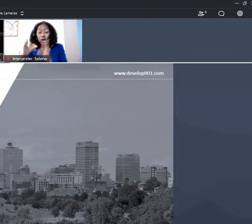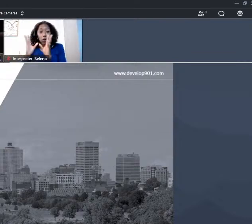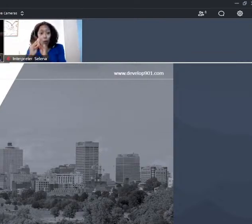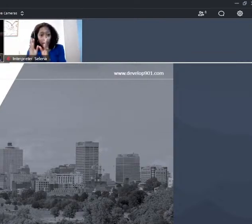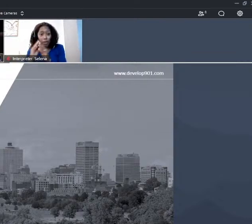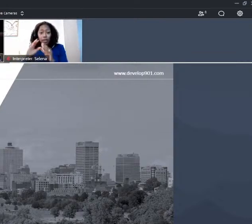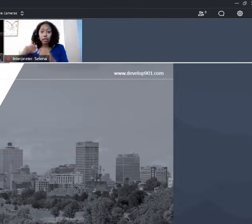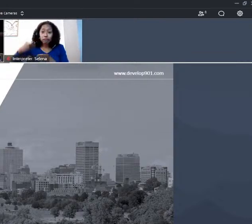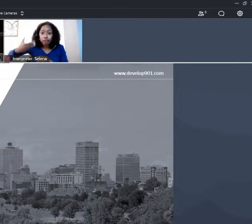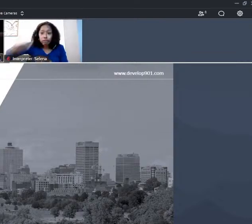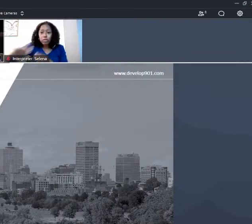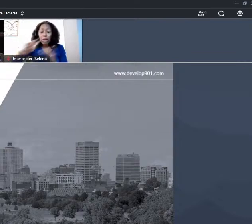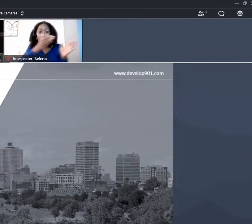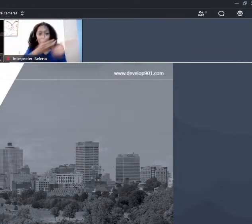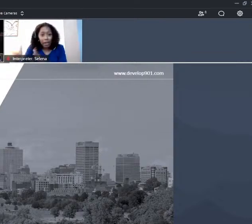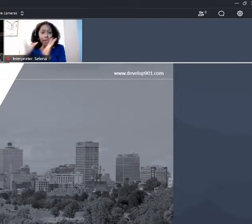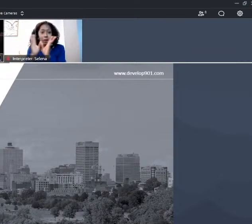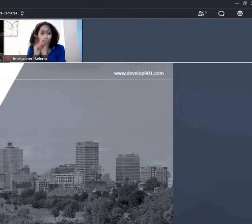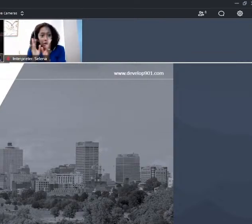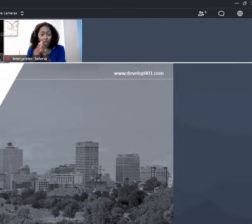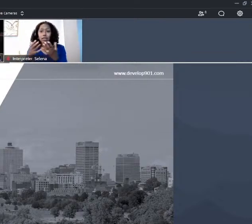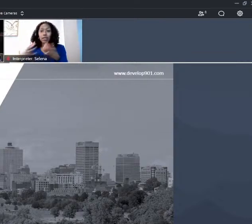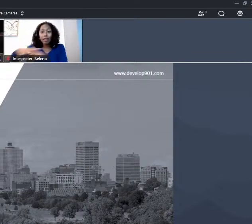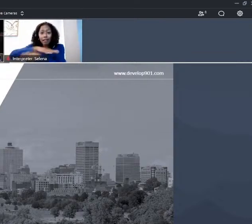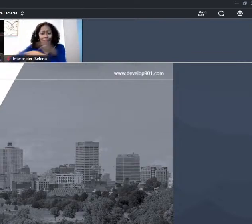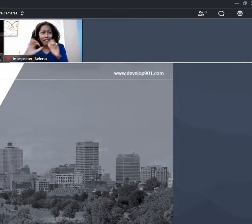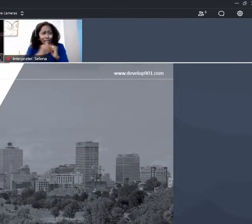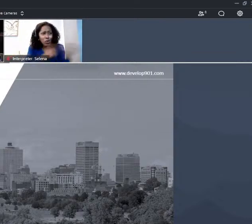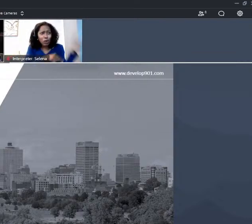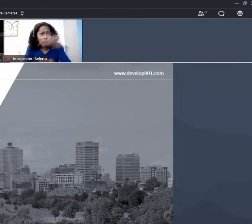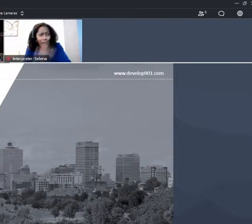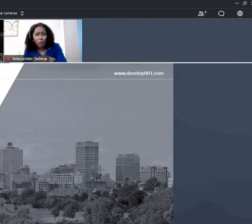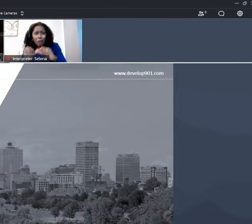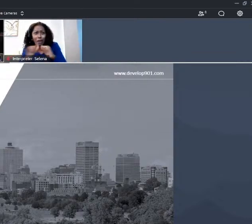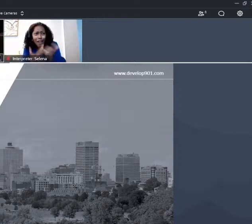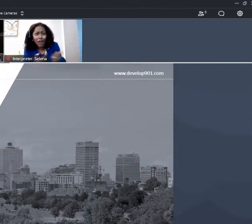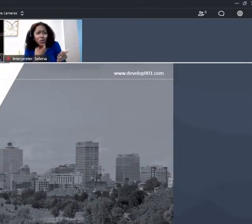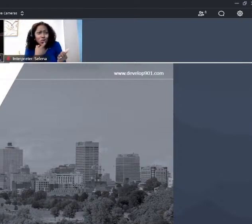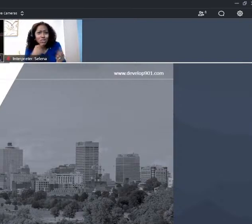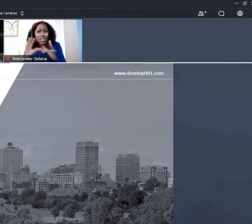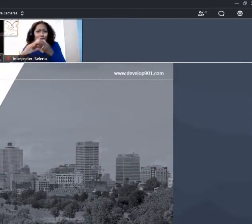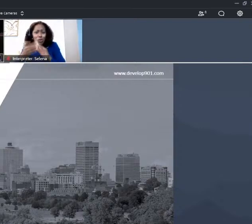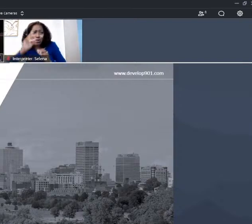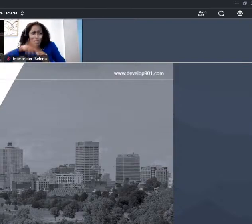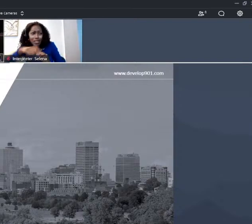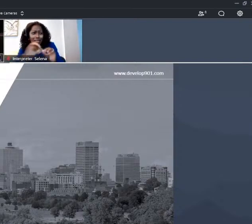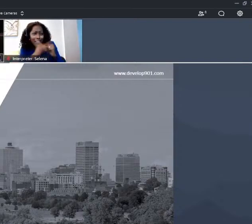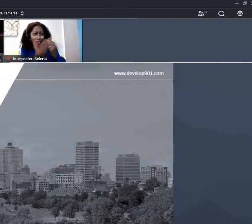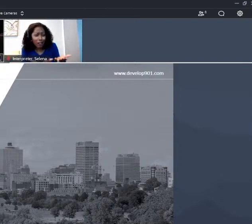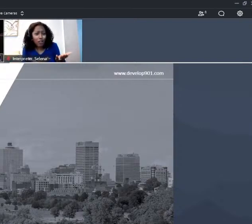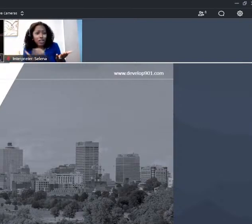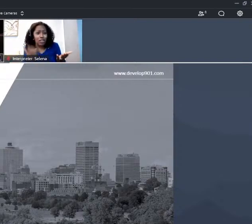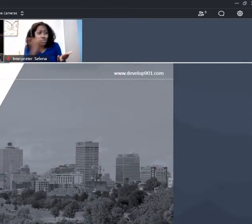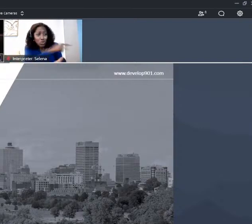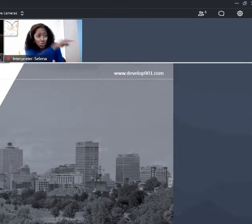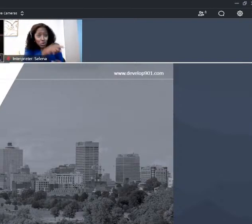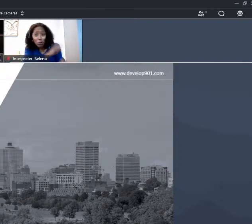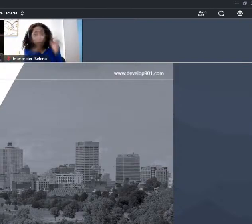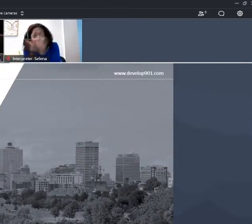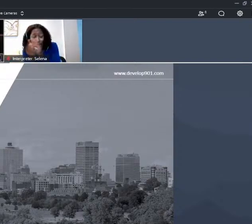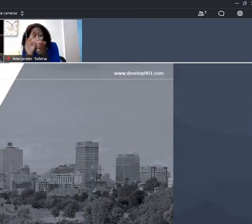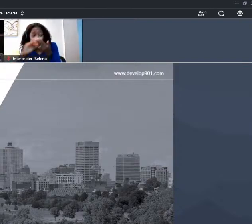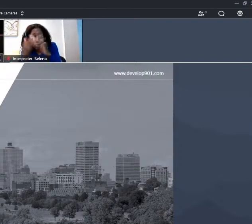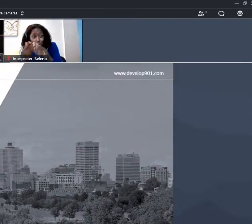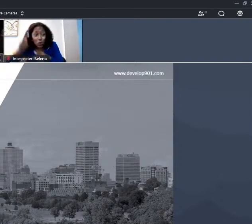about multiple planning meetings for the area, how could you come and say what the community needs? Unless you've met with the community on